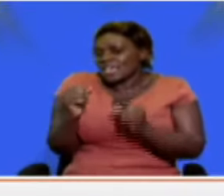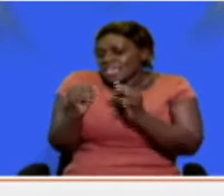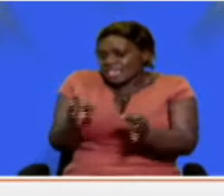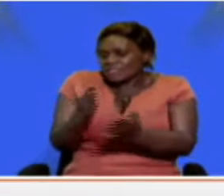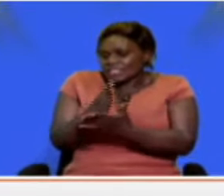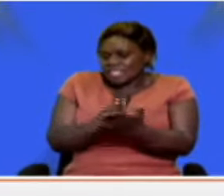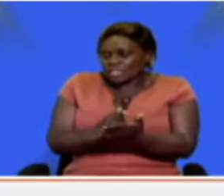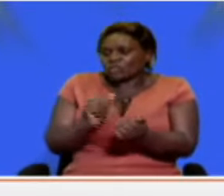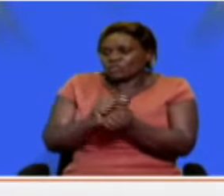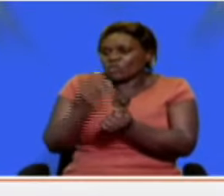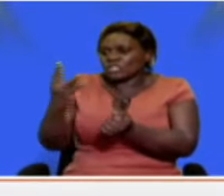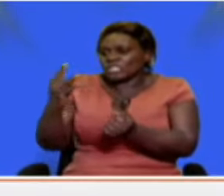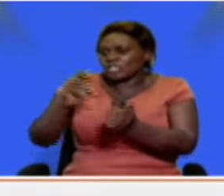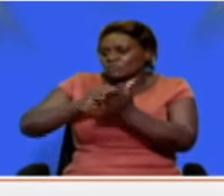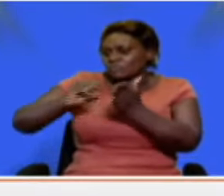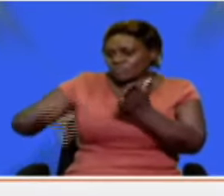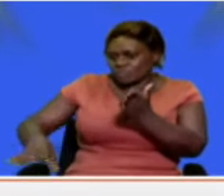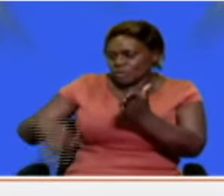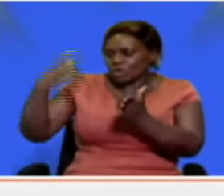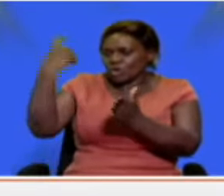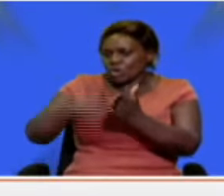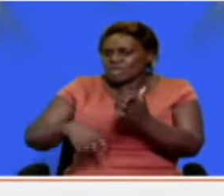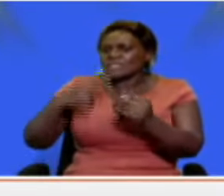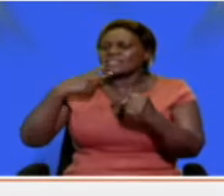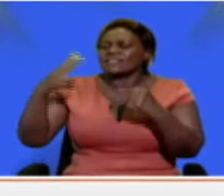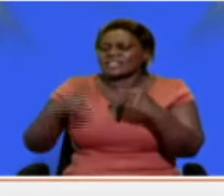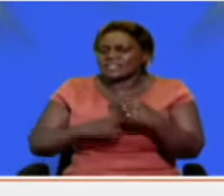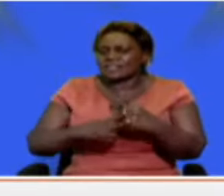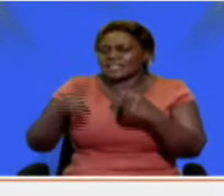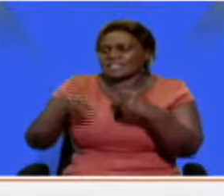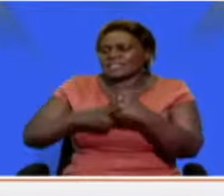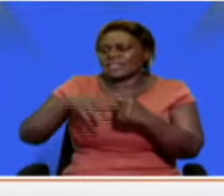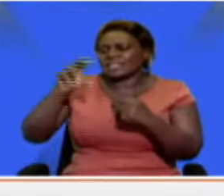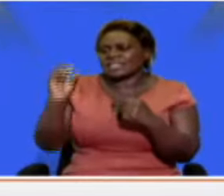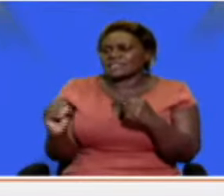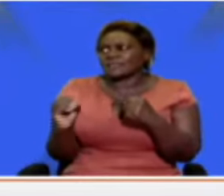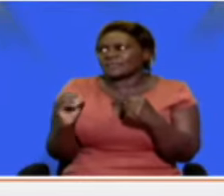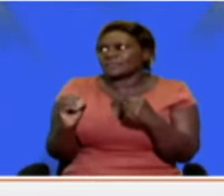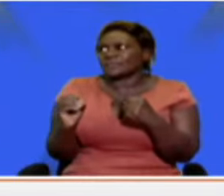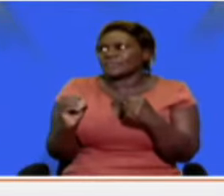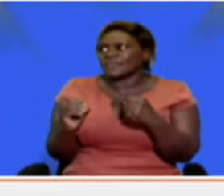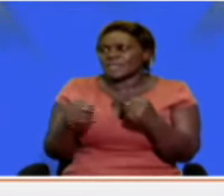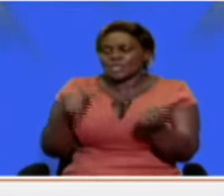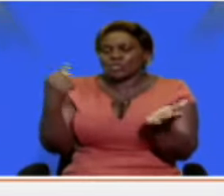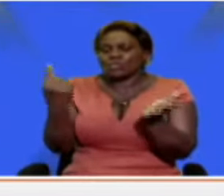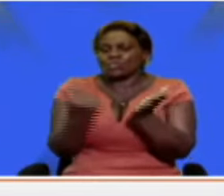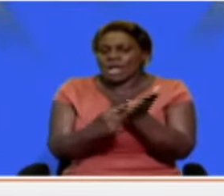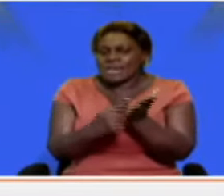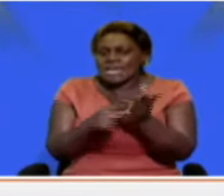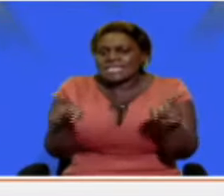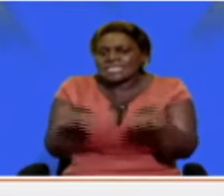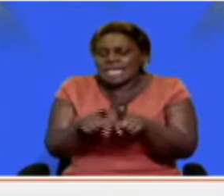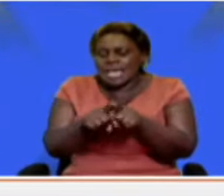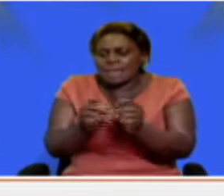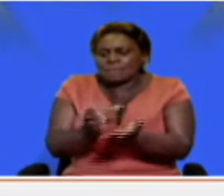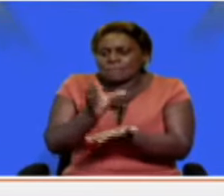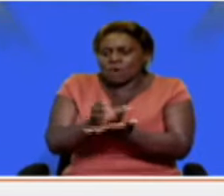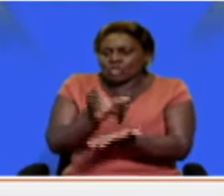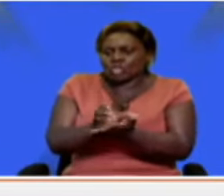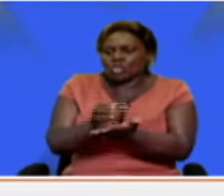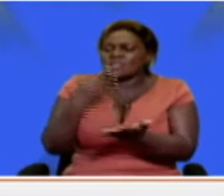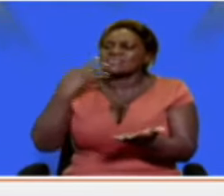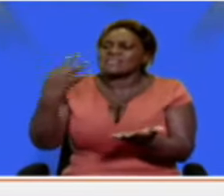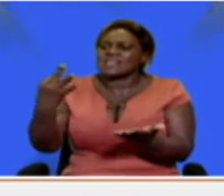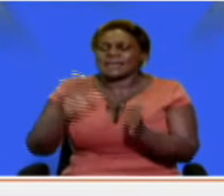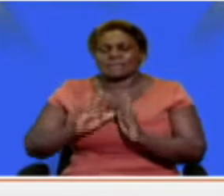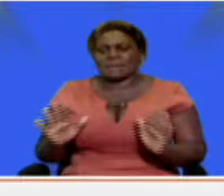Section 14 is deleted, I will price it at 770 shillings. In Uganda, the same bottle will cost 300